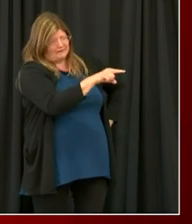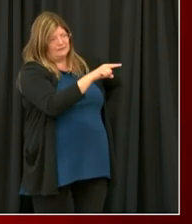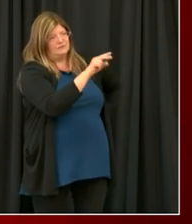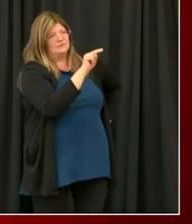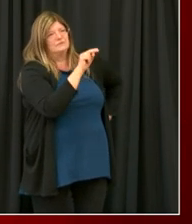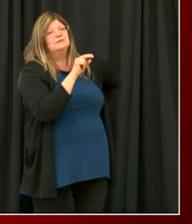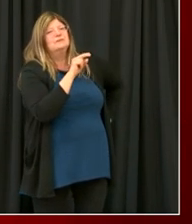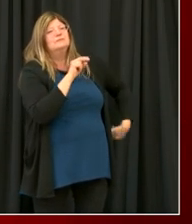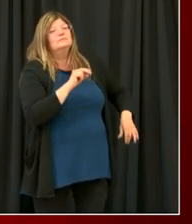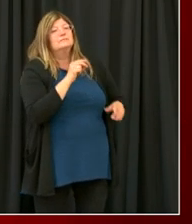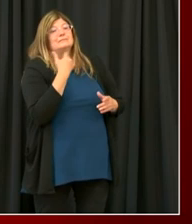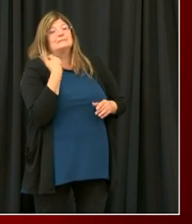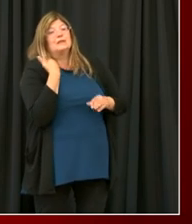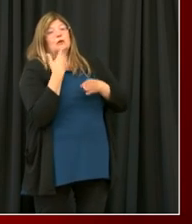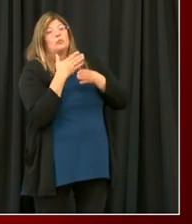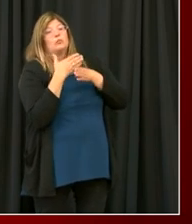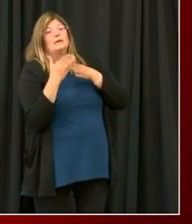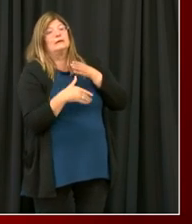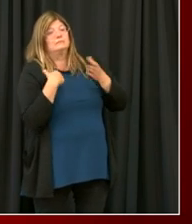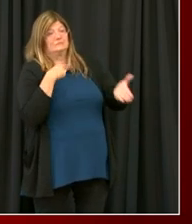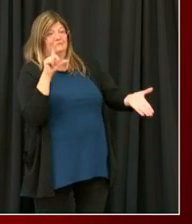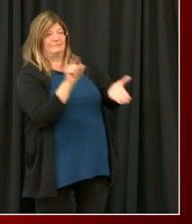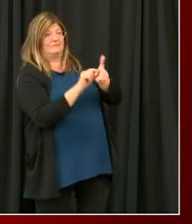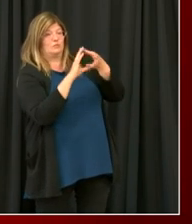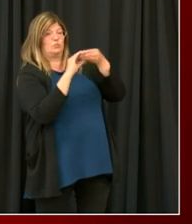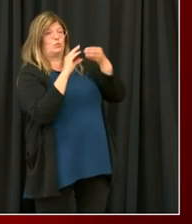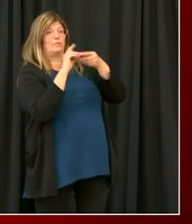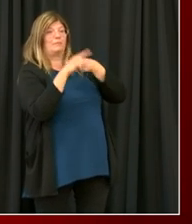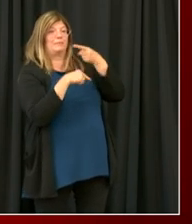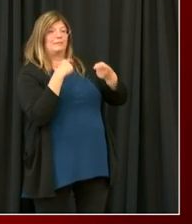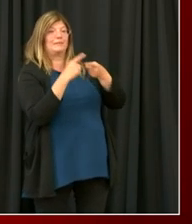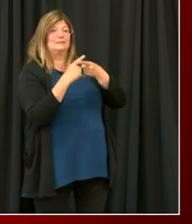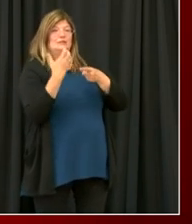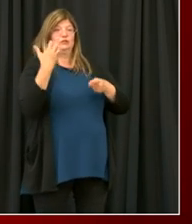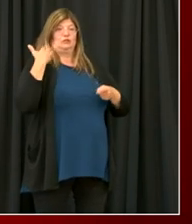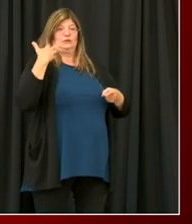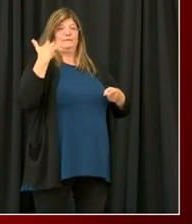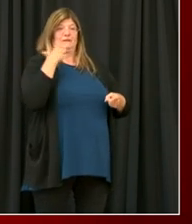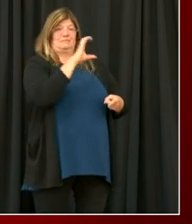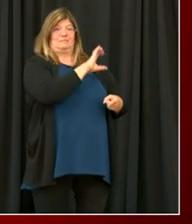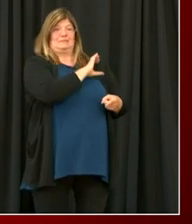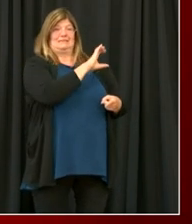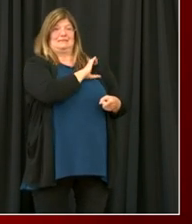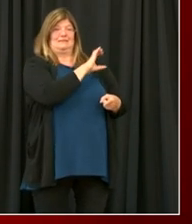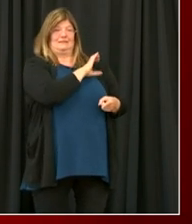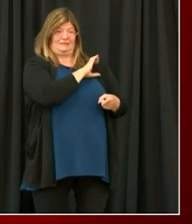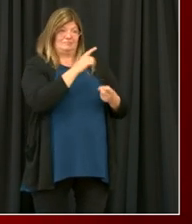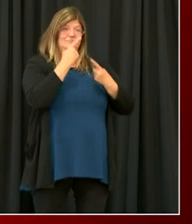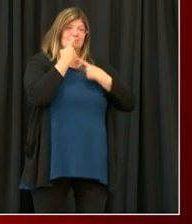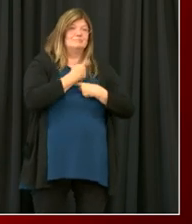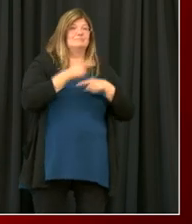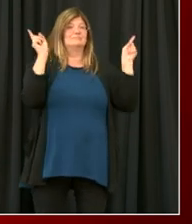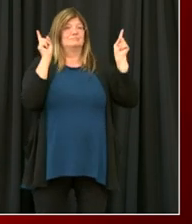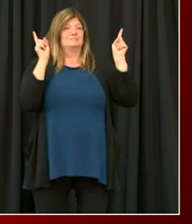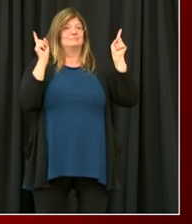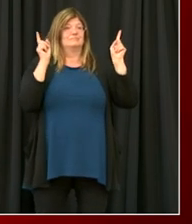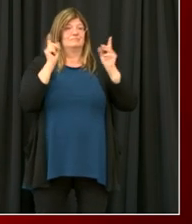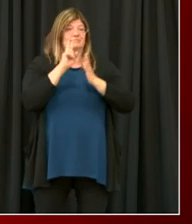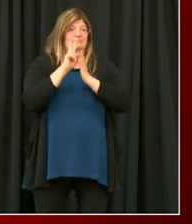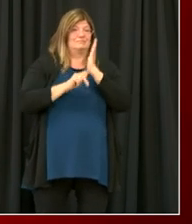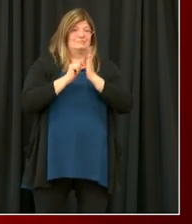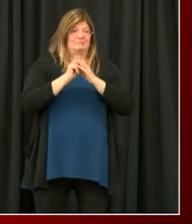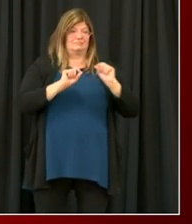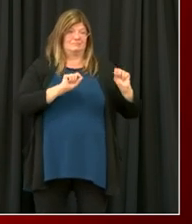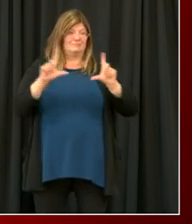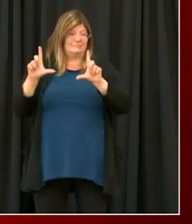Over the weekend, we published a story about some comments that Chief Newsom made to his force in a video message. in which he said that the DC